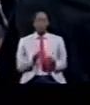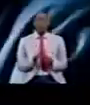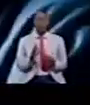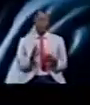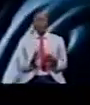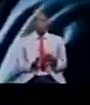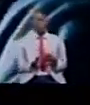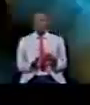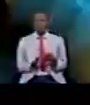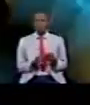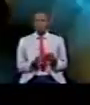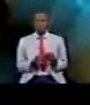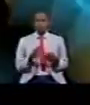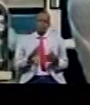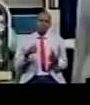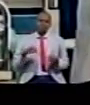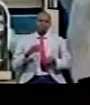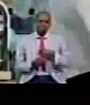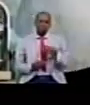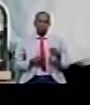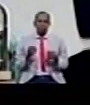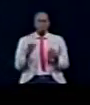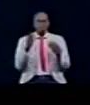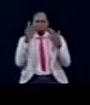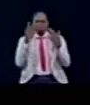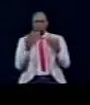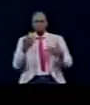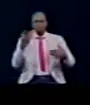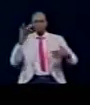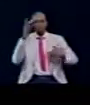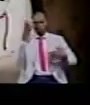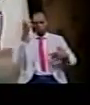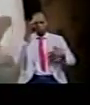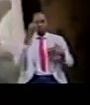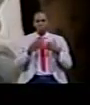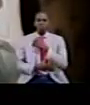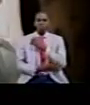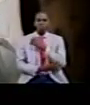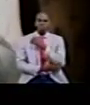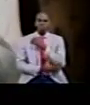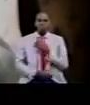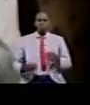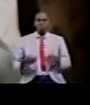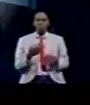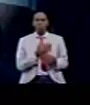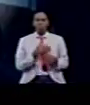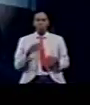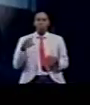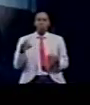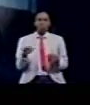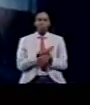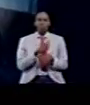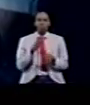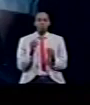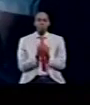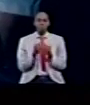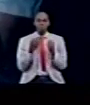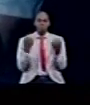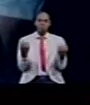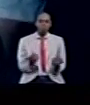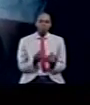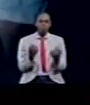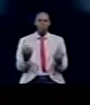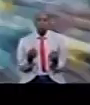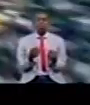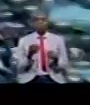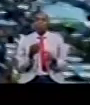the name of Jesus. Oh Lord, you have been so good unto us. Father, you have been so good unto us. Oh Lord God, you have been so